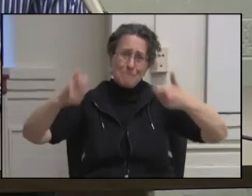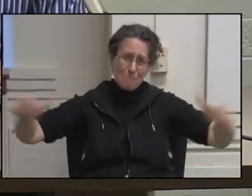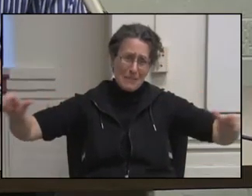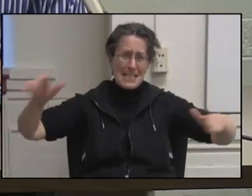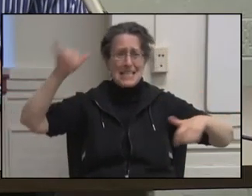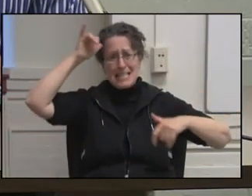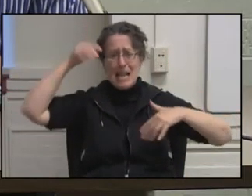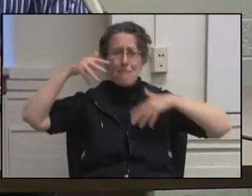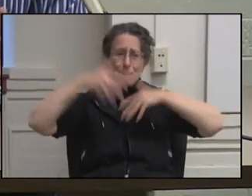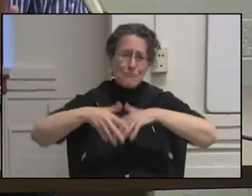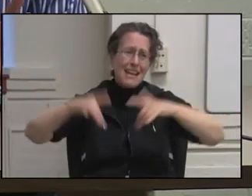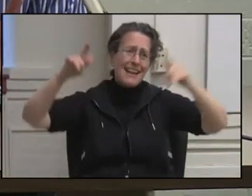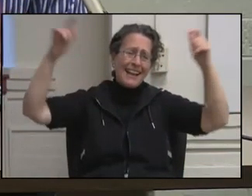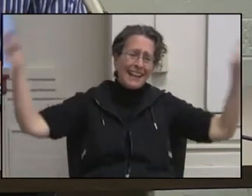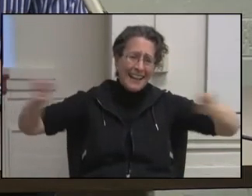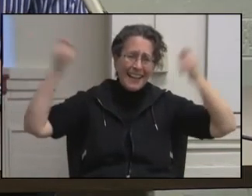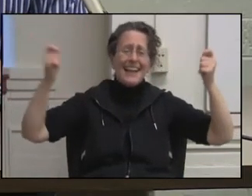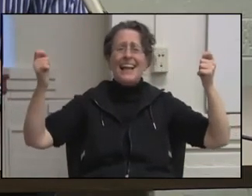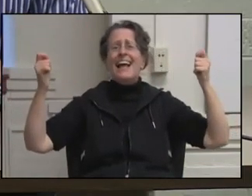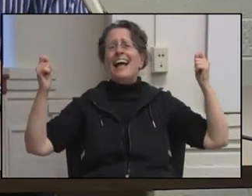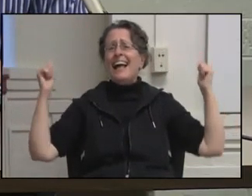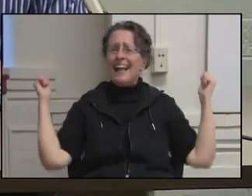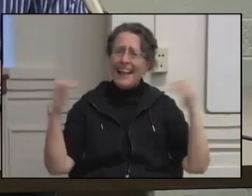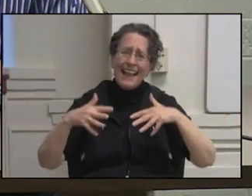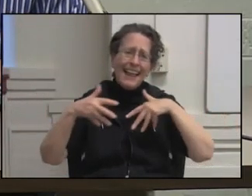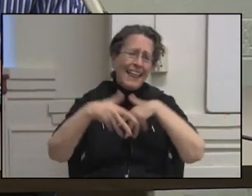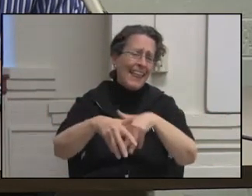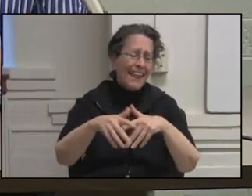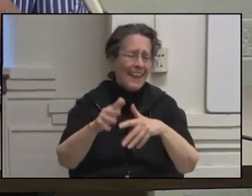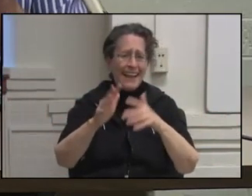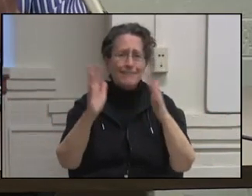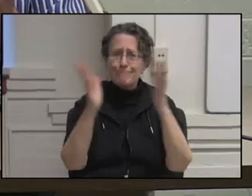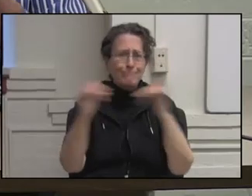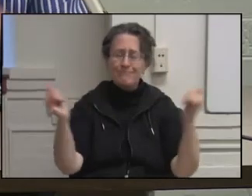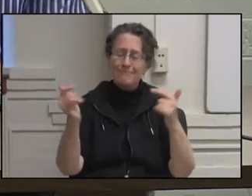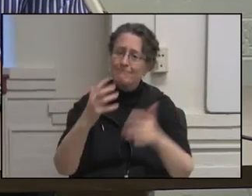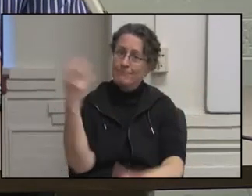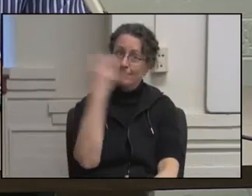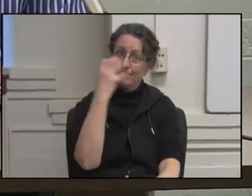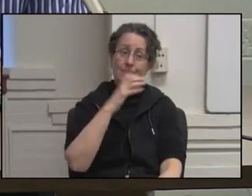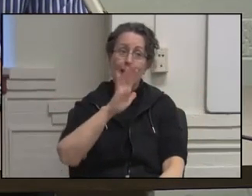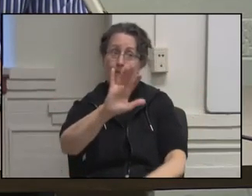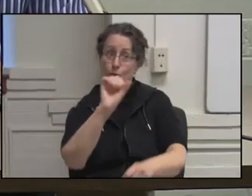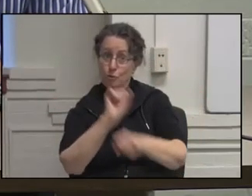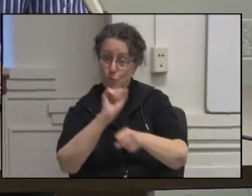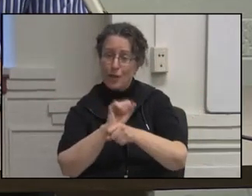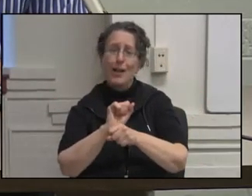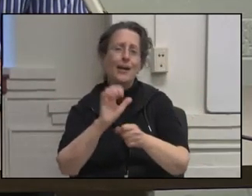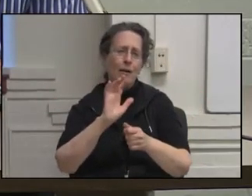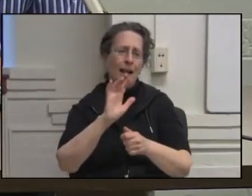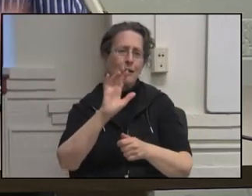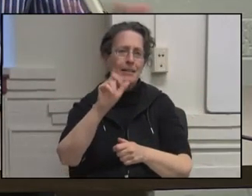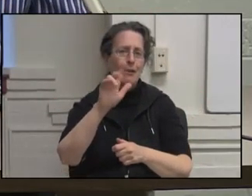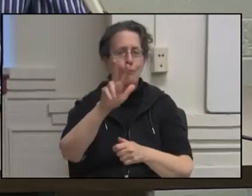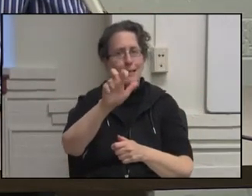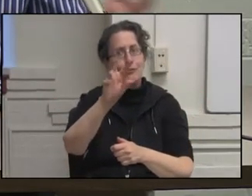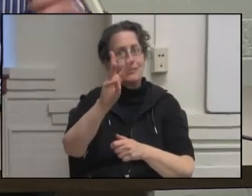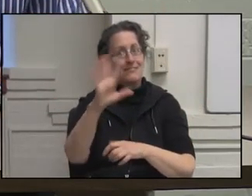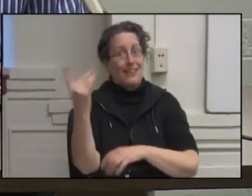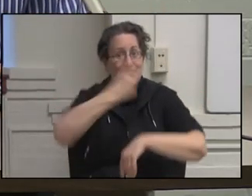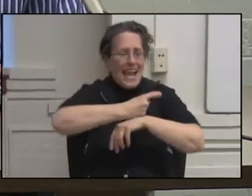just an incredible thing that happens for Brattleboro every year, and I know that it's a 365-day-a-year job. We've been very proud to